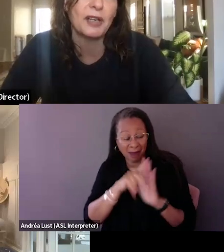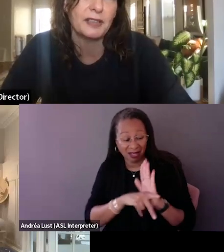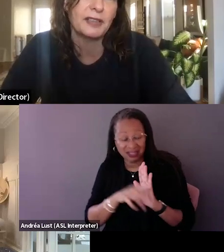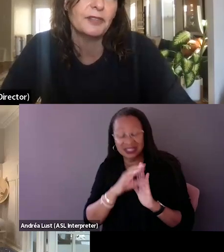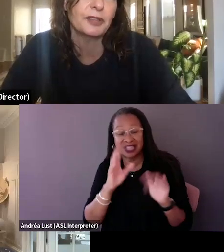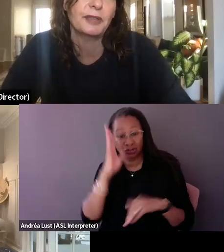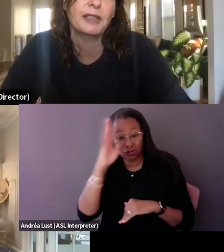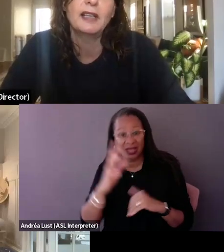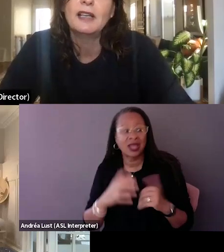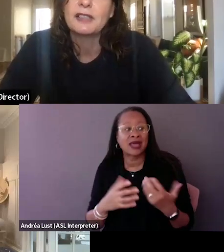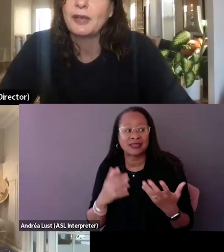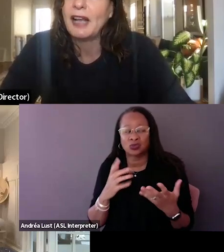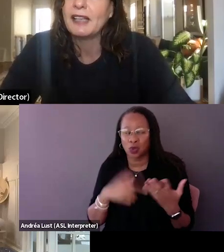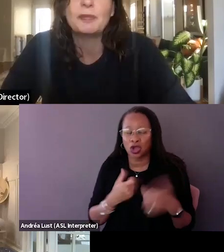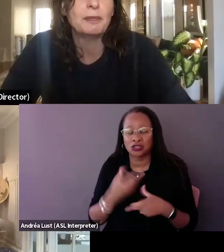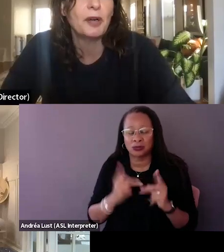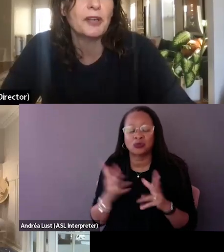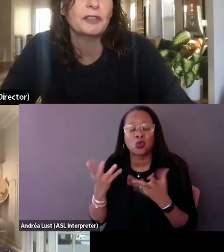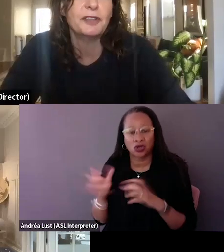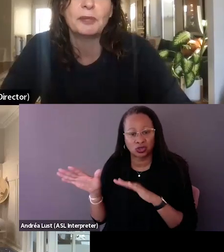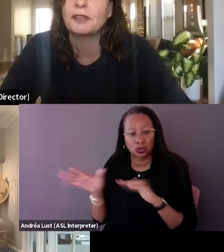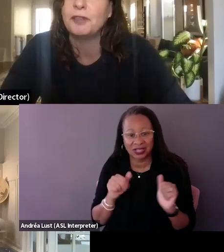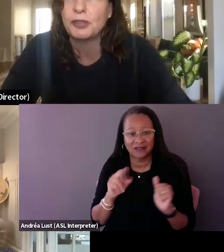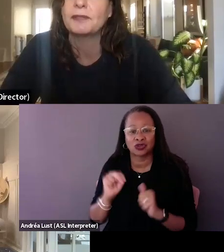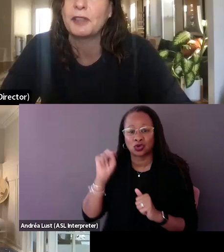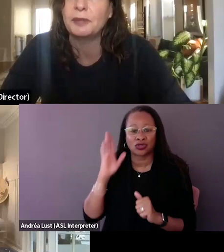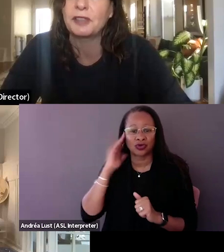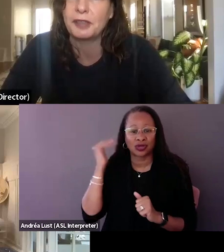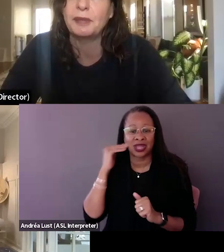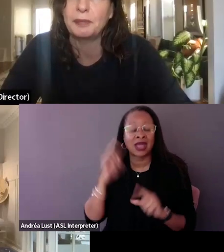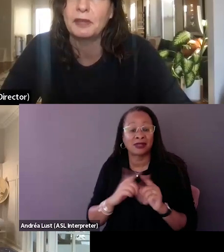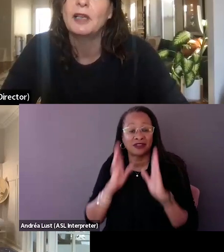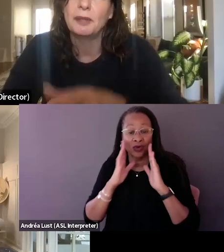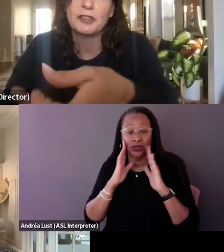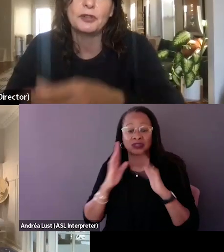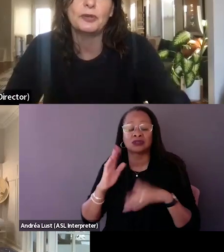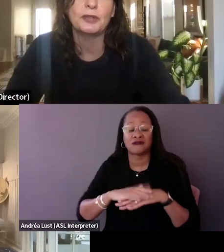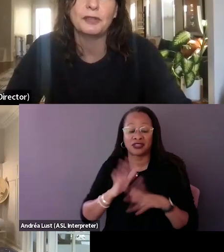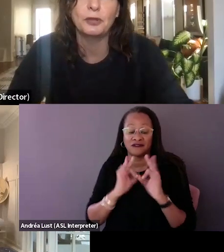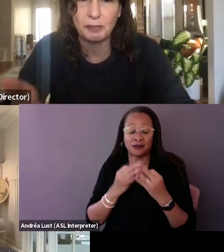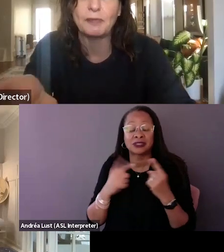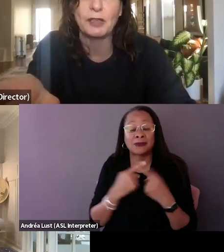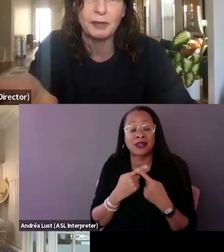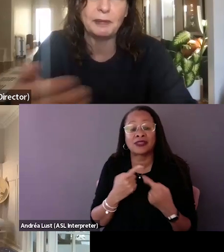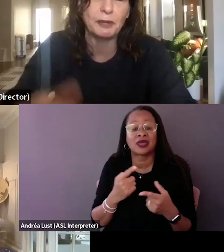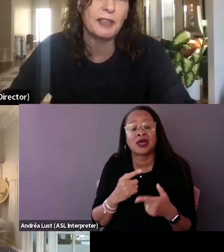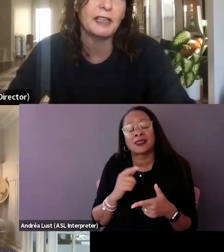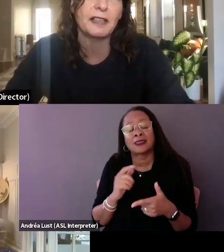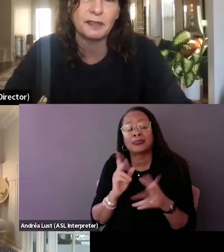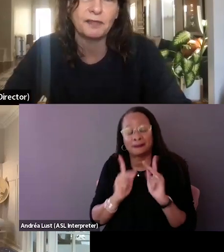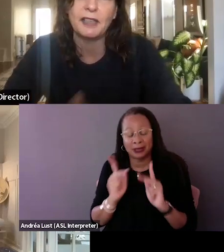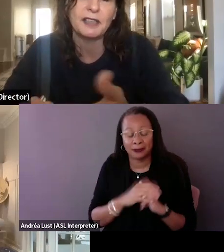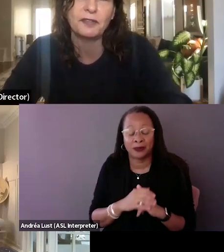leaving or wanting to leave North Korea. So it has to be a part of our film, but the focus of our film is on the people. But Sue, who has been one of the people